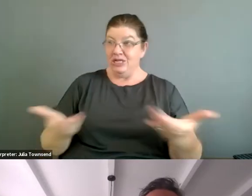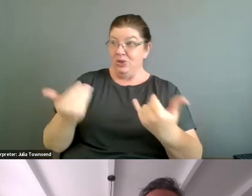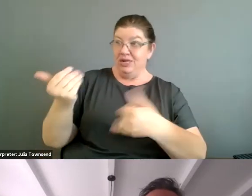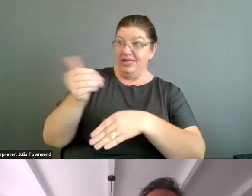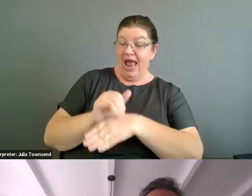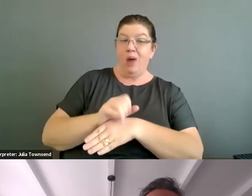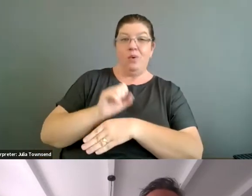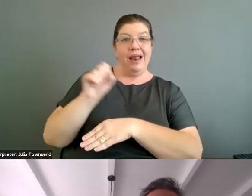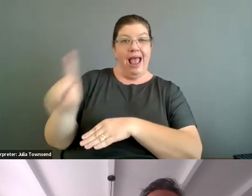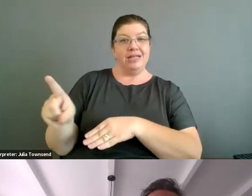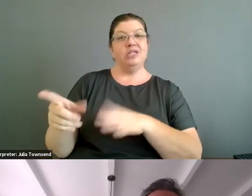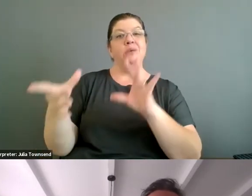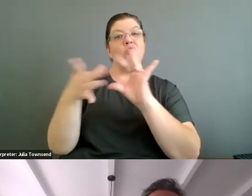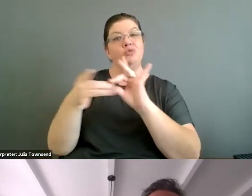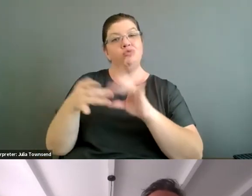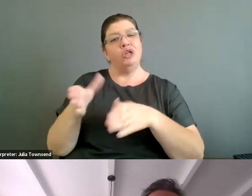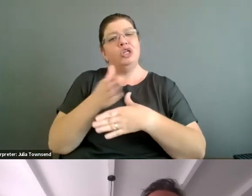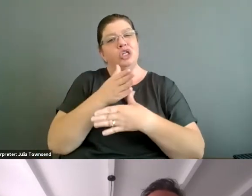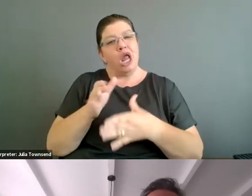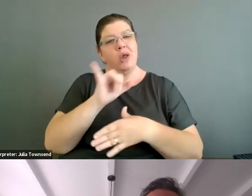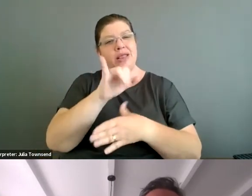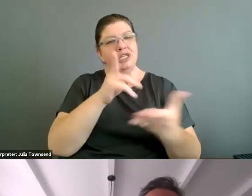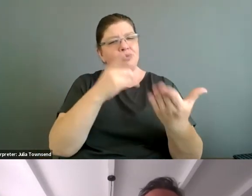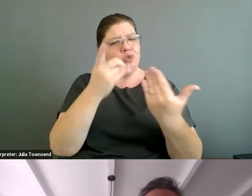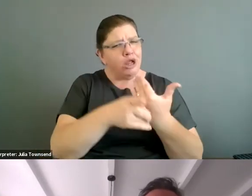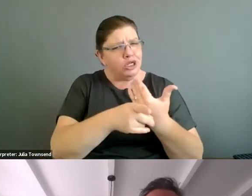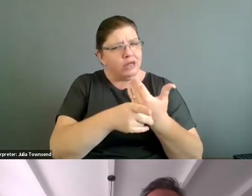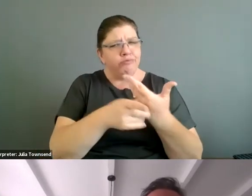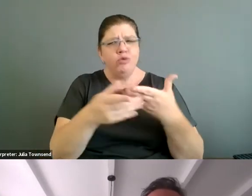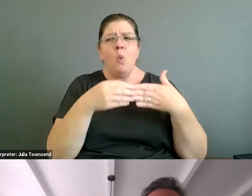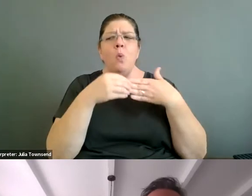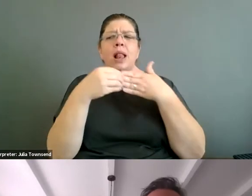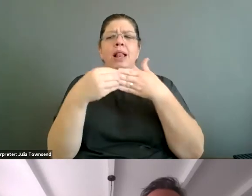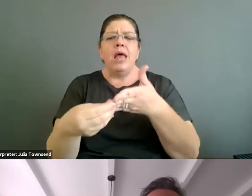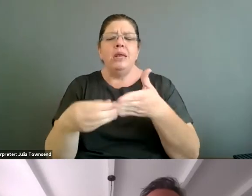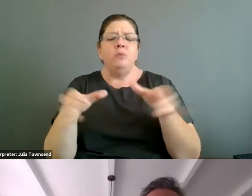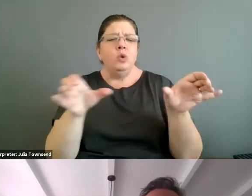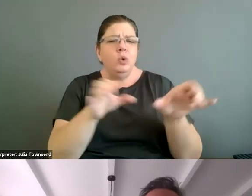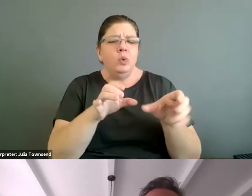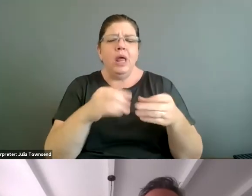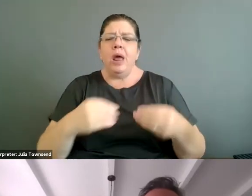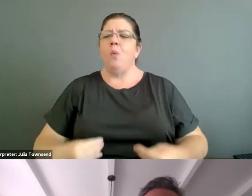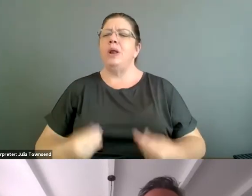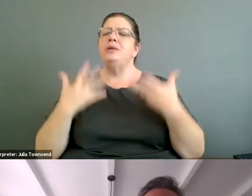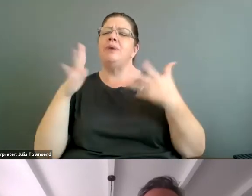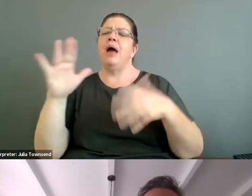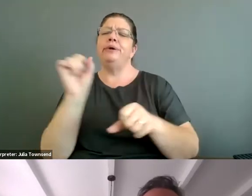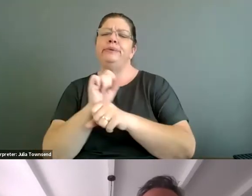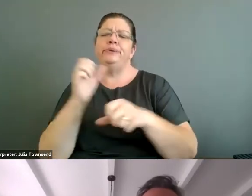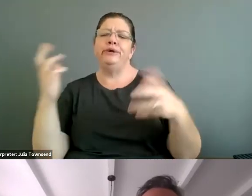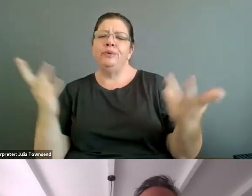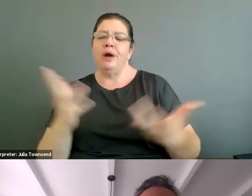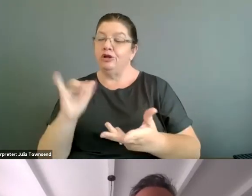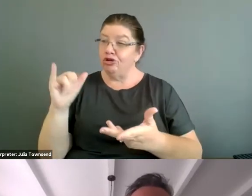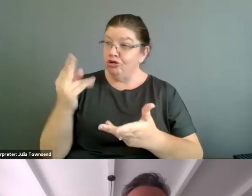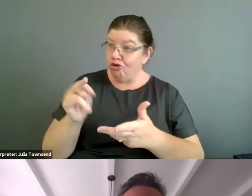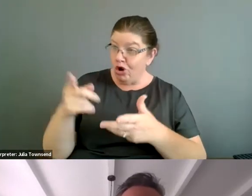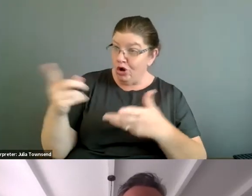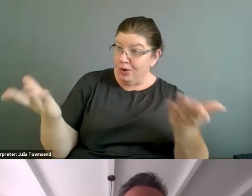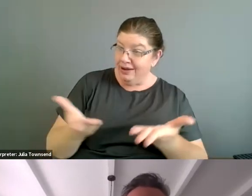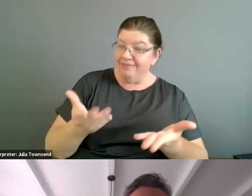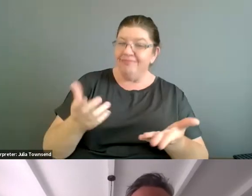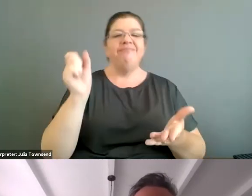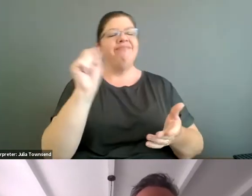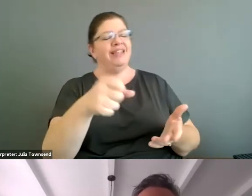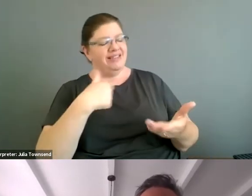share a little bit about this project, what led him to do it, and what inspires his work. John, are you with us? I am.